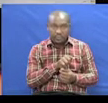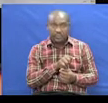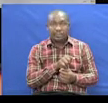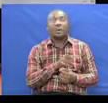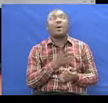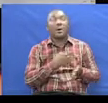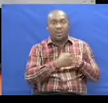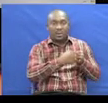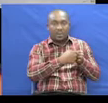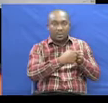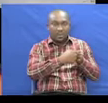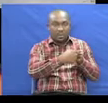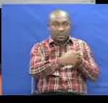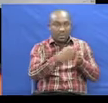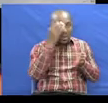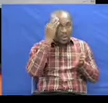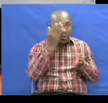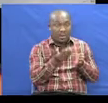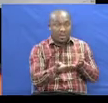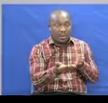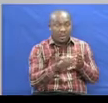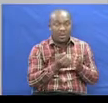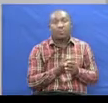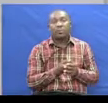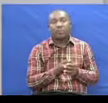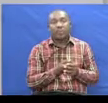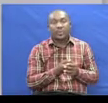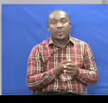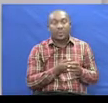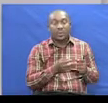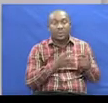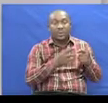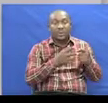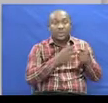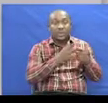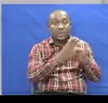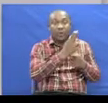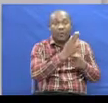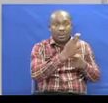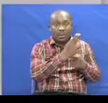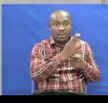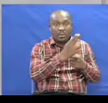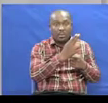is called, or is known as, solving